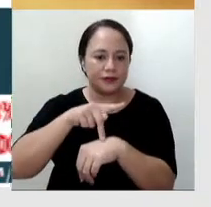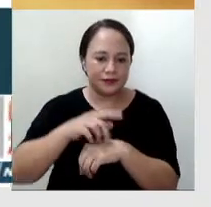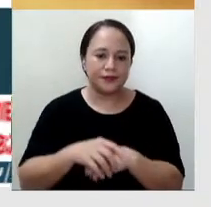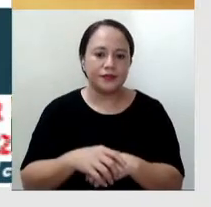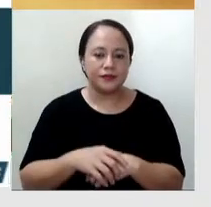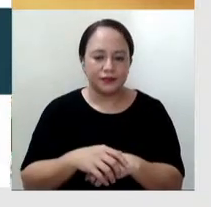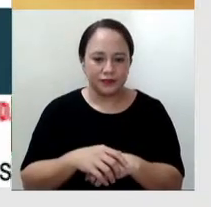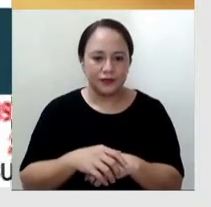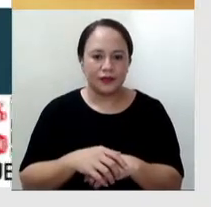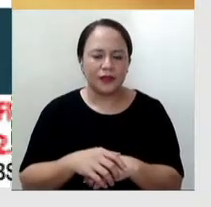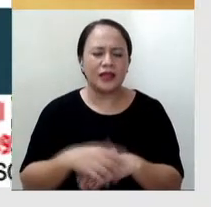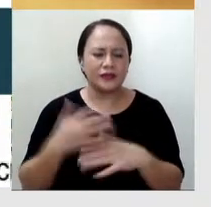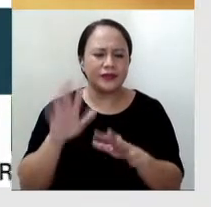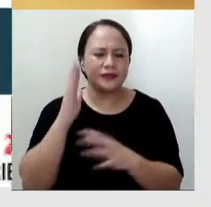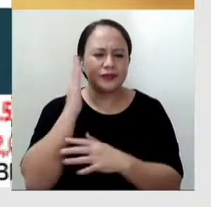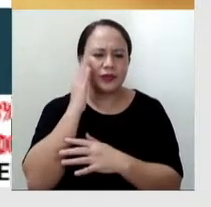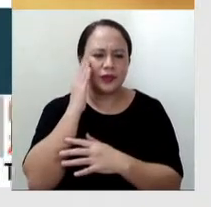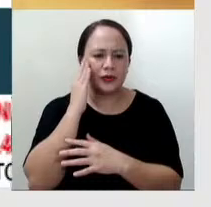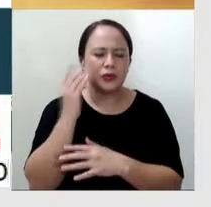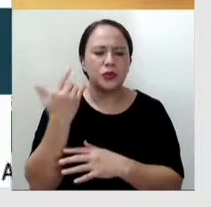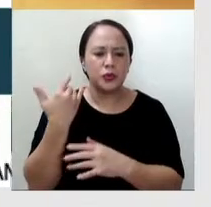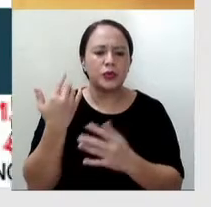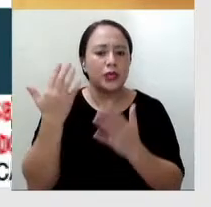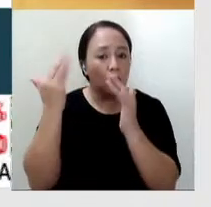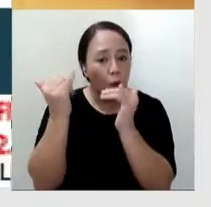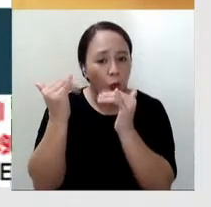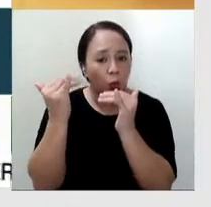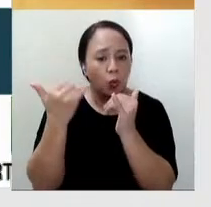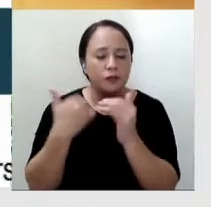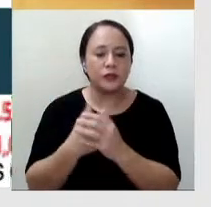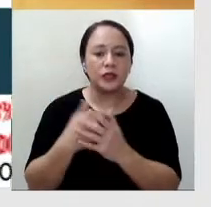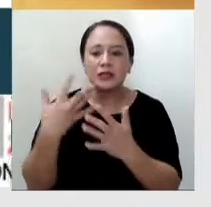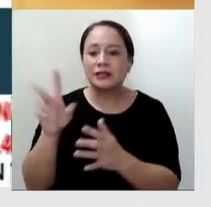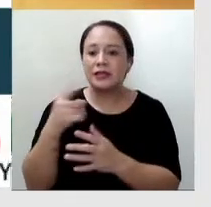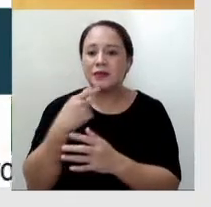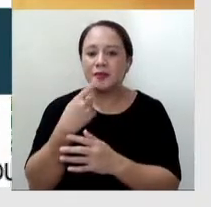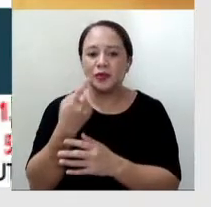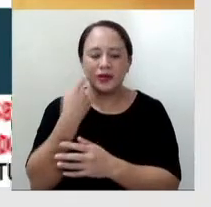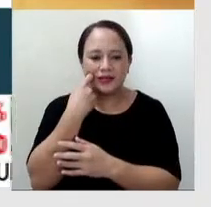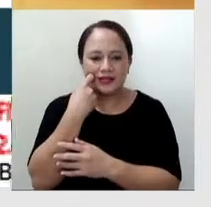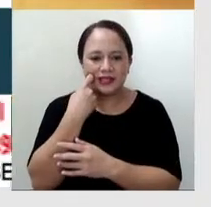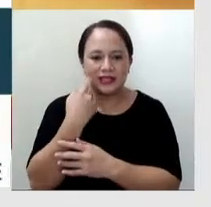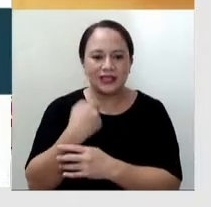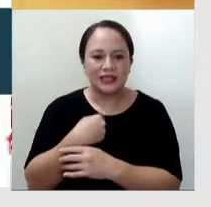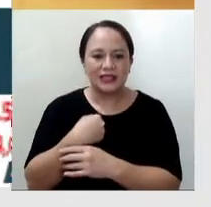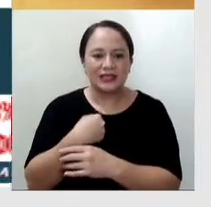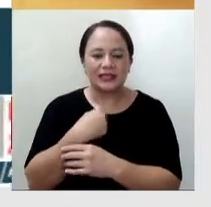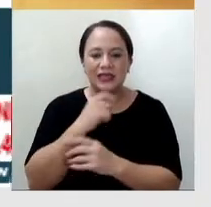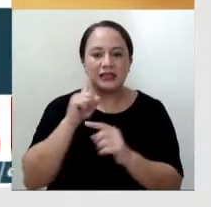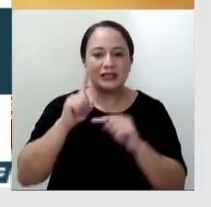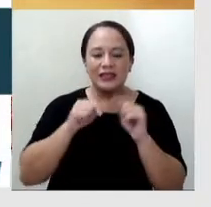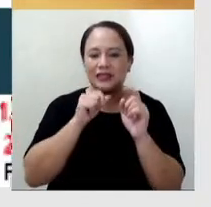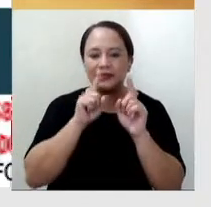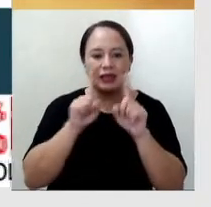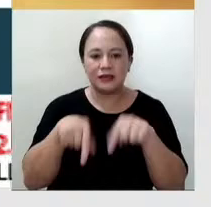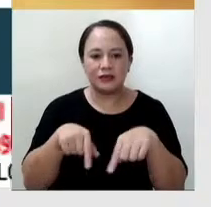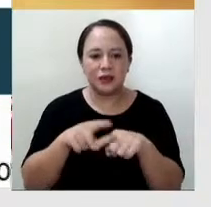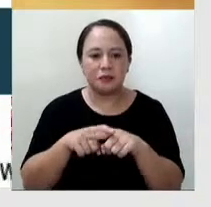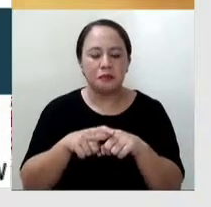And, you know, and what we're also hoping, and because you mentioned this earlier and I didn't get a chance to answer it, but